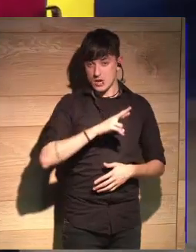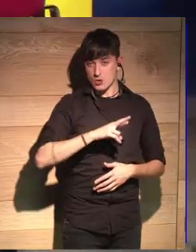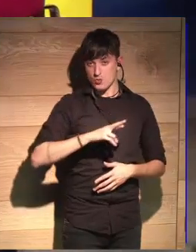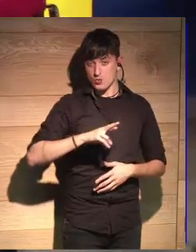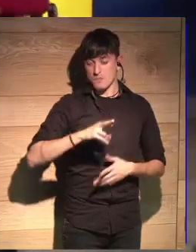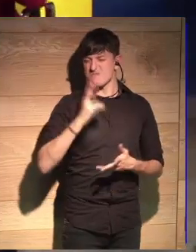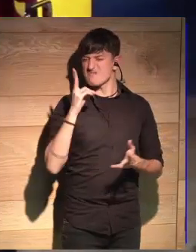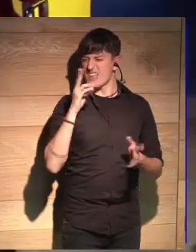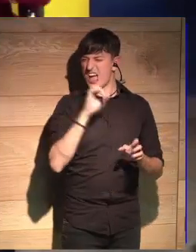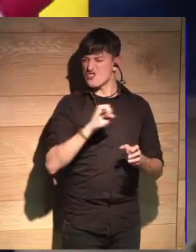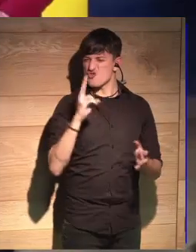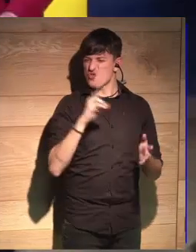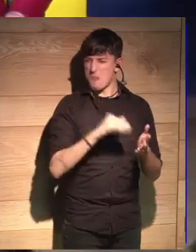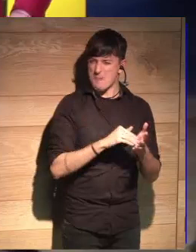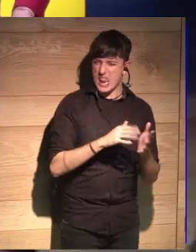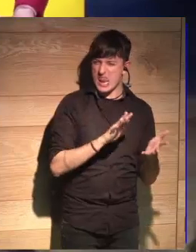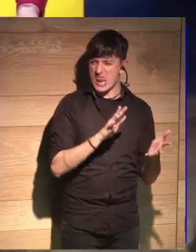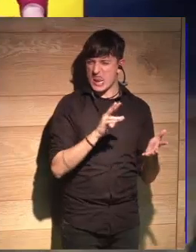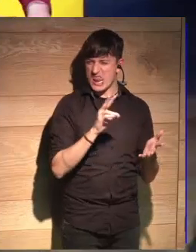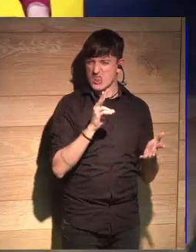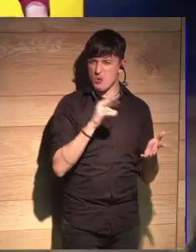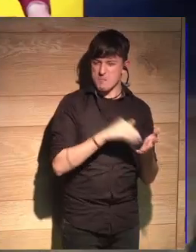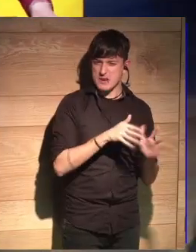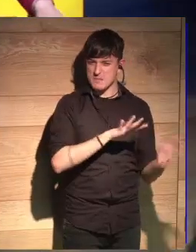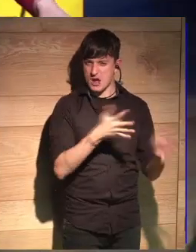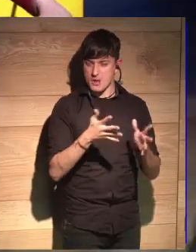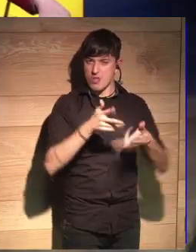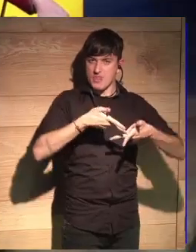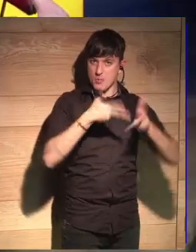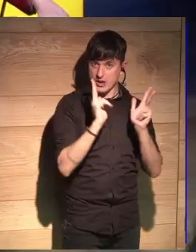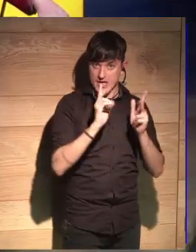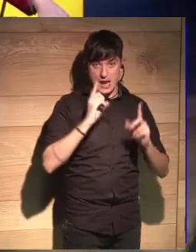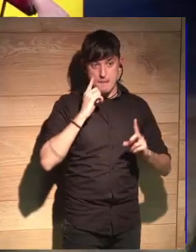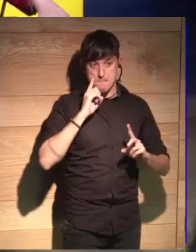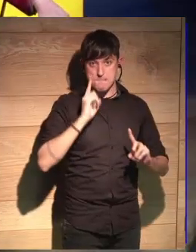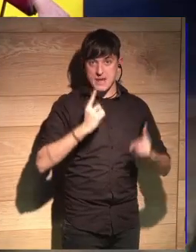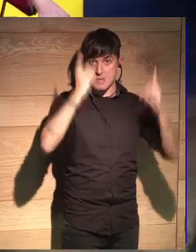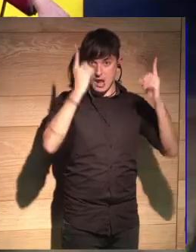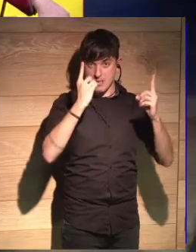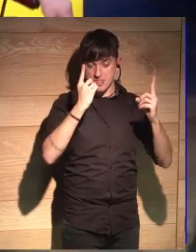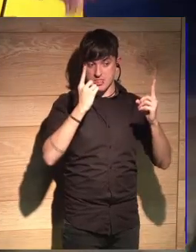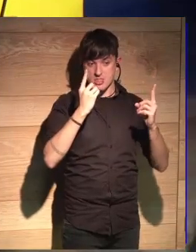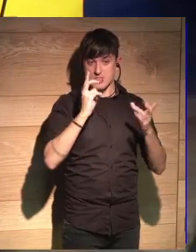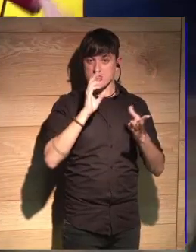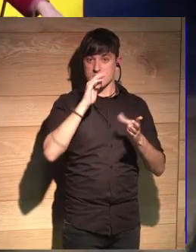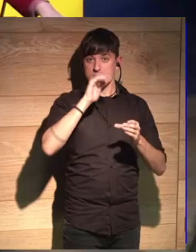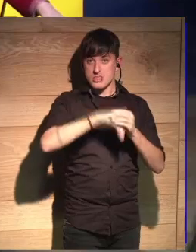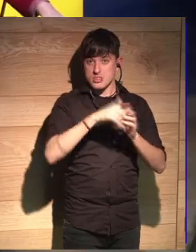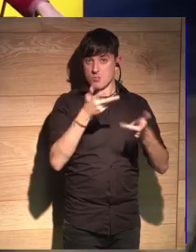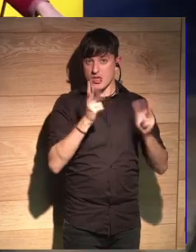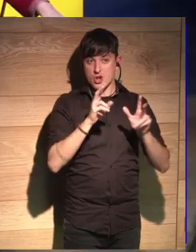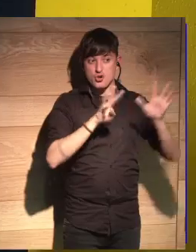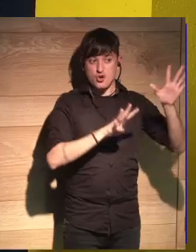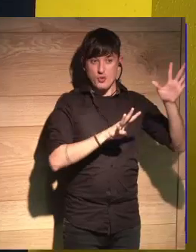2000, Indonesia's first democratic election, 93% of Indonesians went to the polls. Why is it that